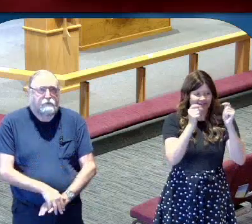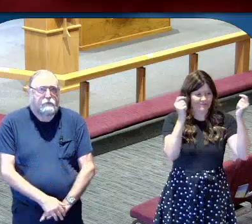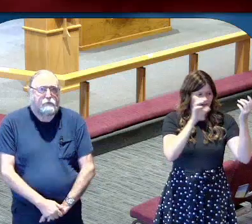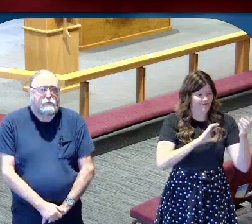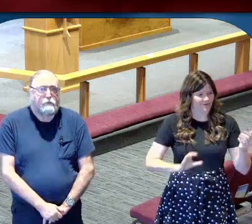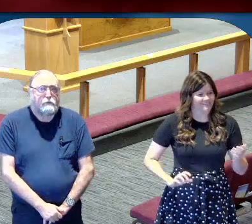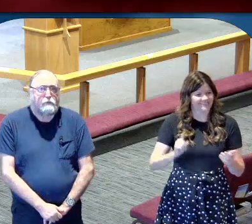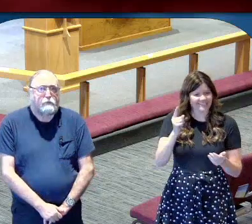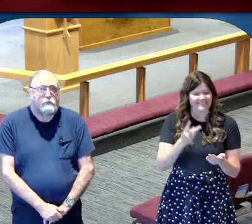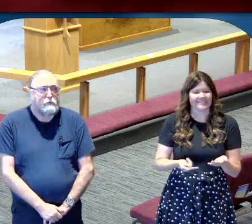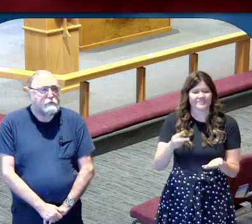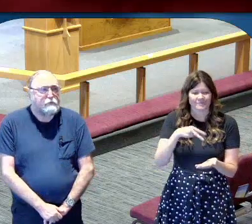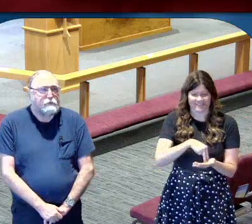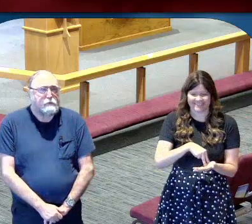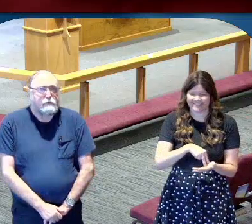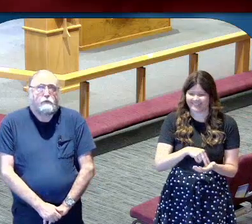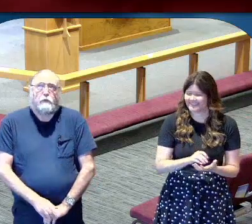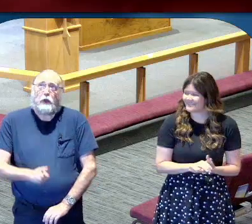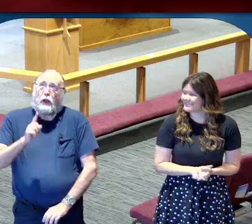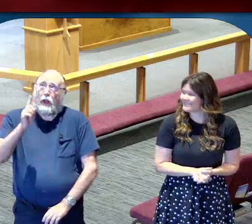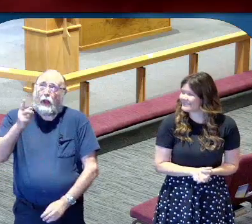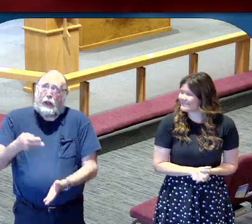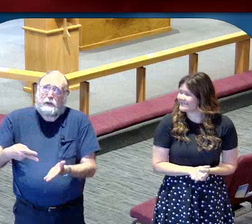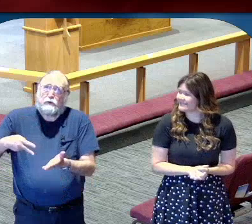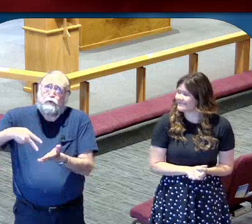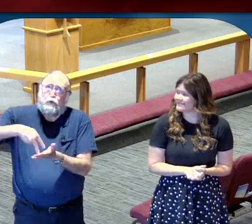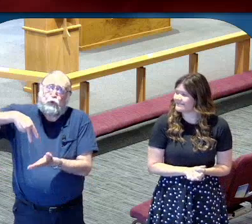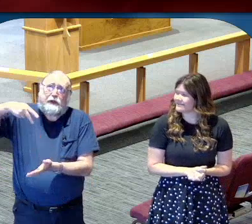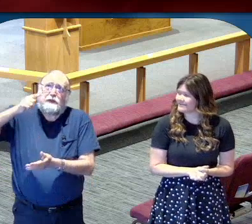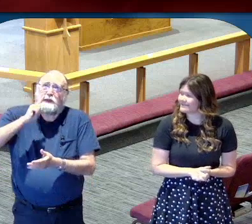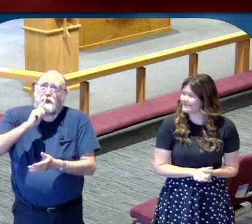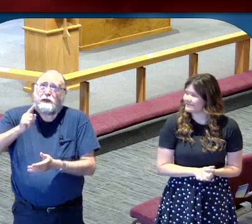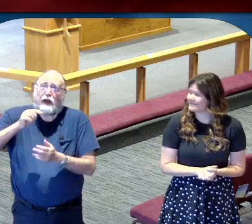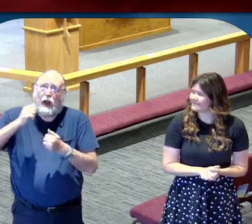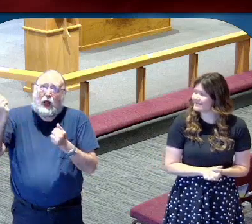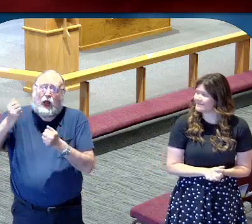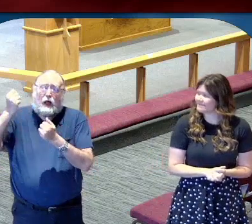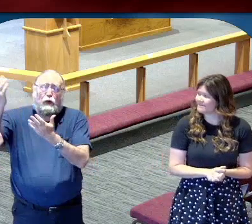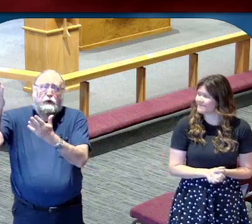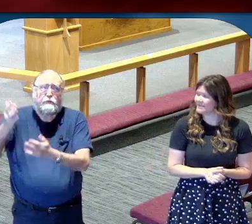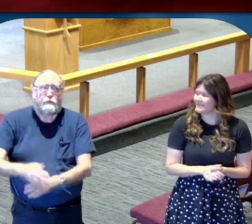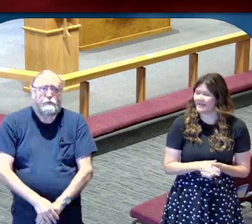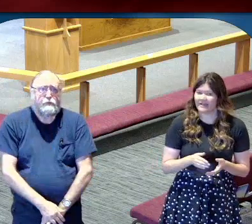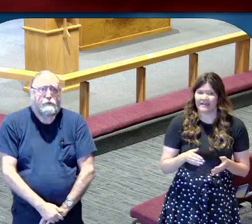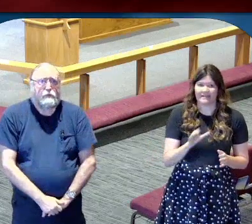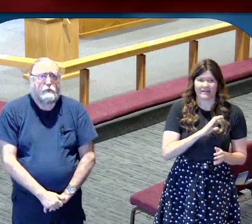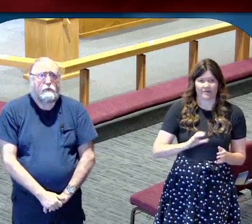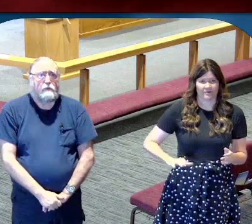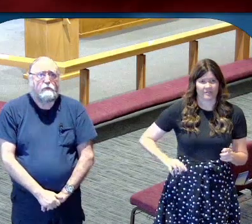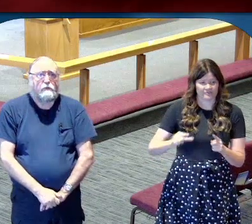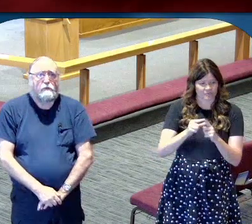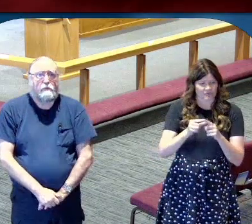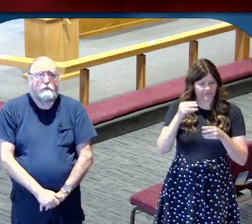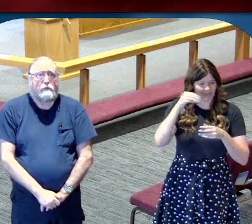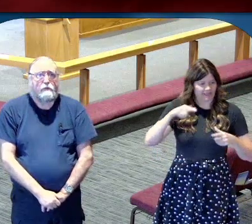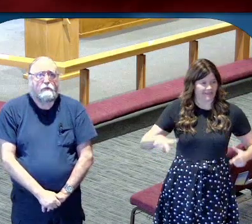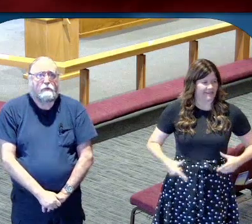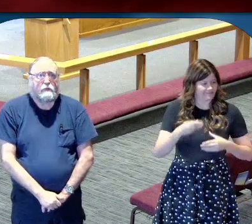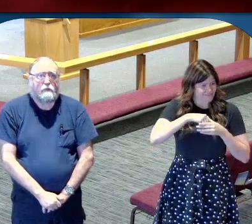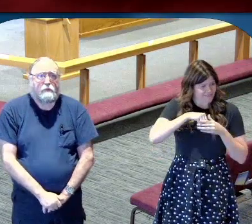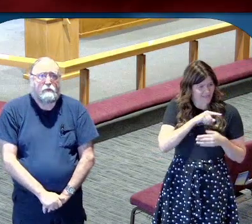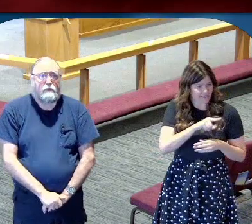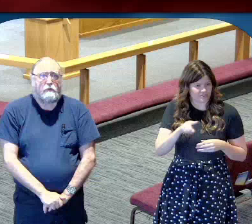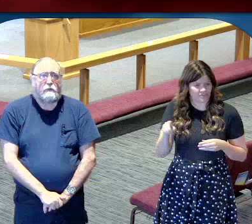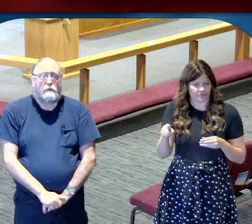Hallelujah. Christ is risen. He is risen indeed. Hallelujah. Let the word of Christ dwell in you richly, teaching